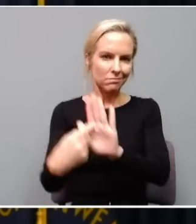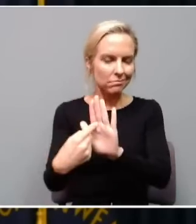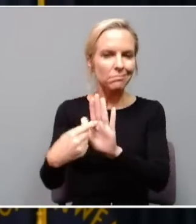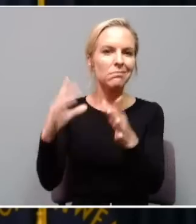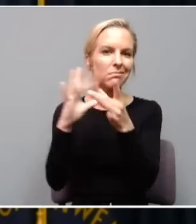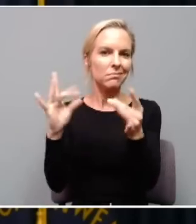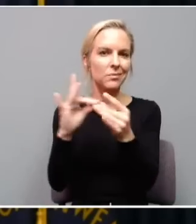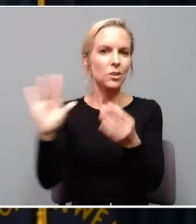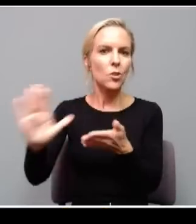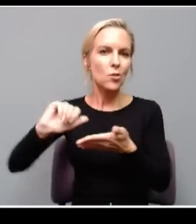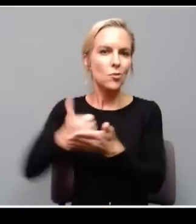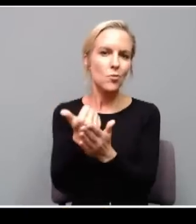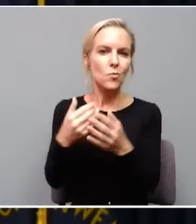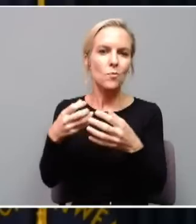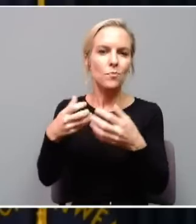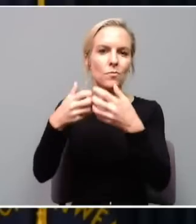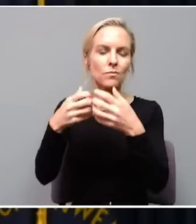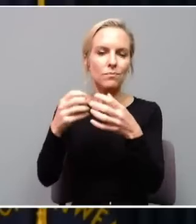PAPR.